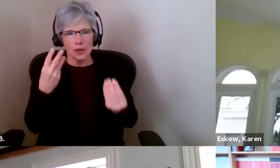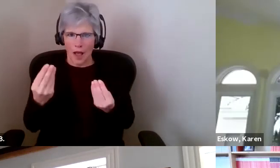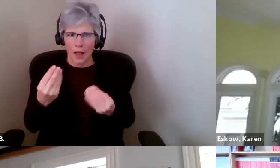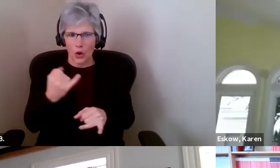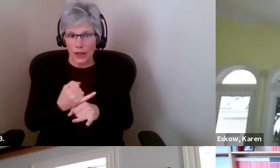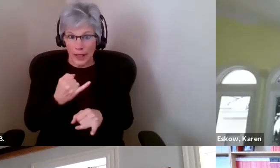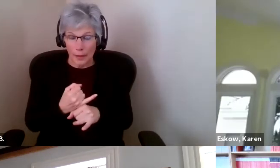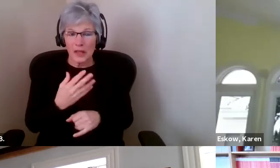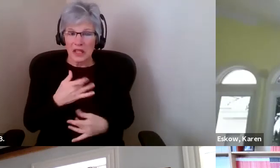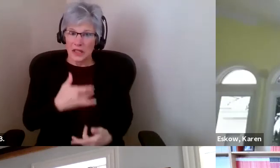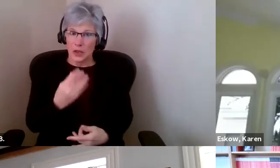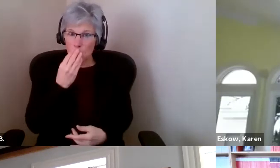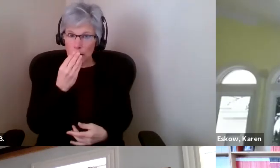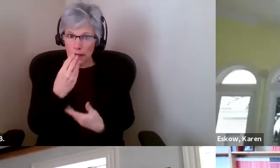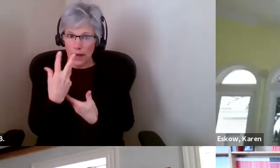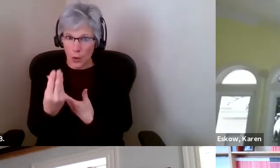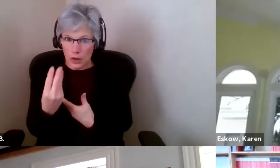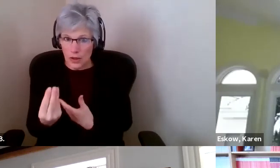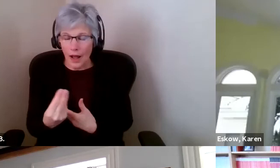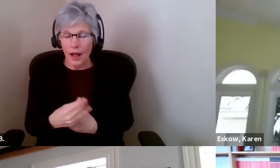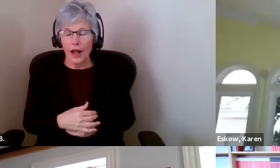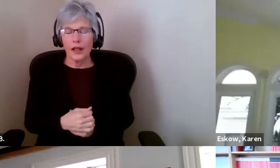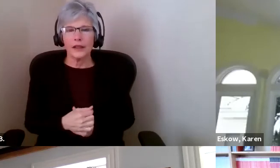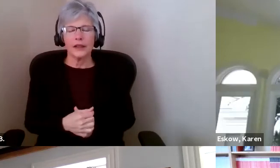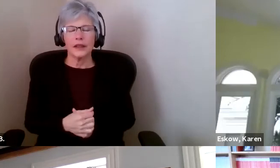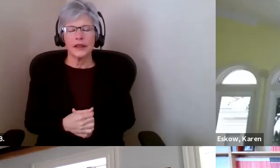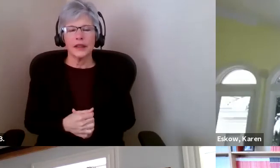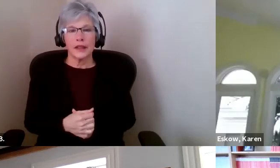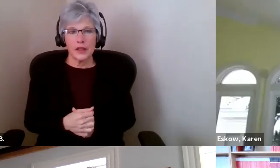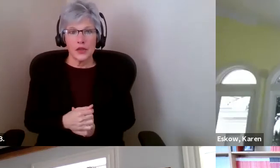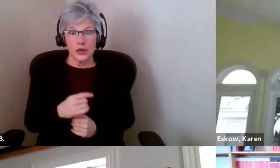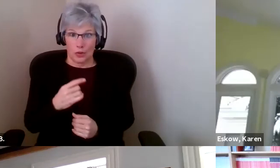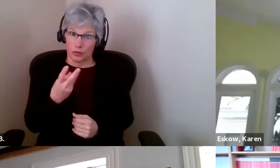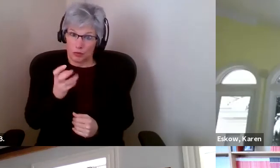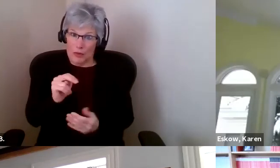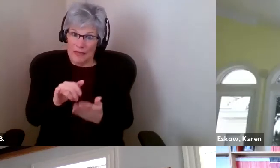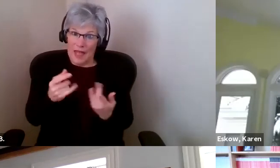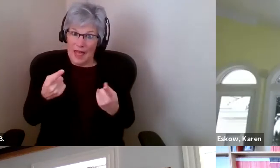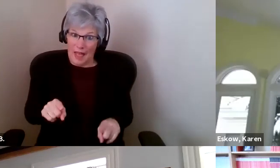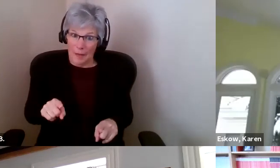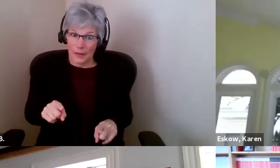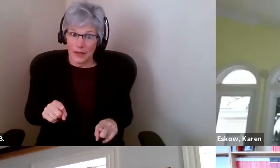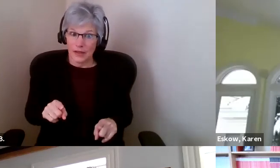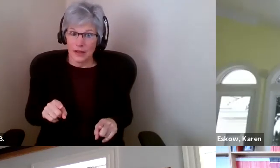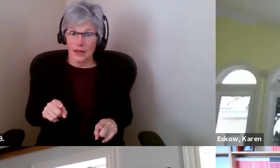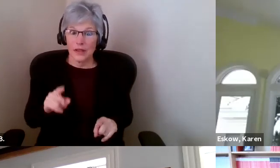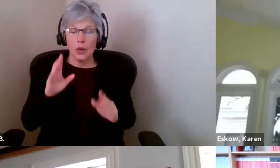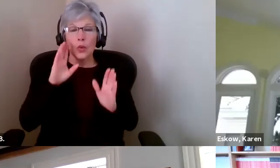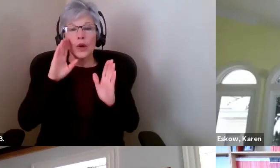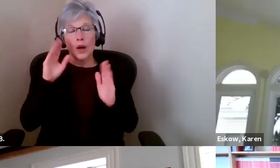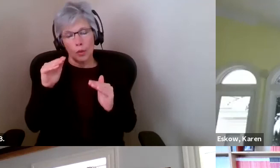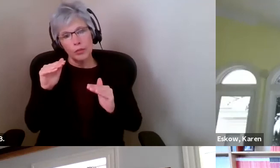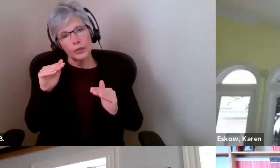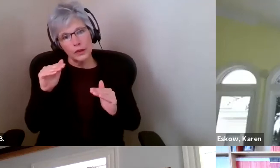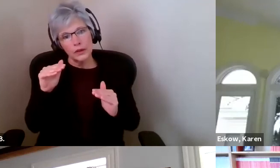eat outside and so forth. So once that happens, and we have to hope that that welcomes people out of the building to